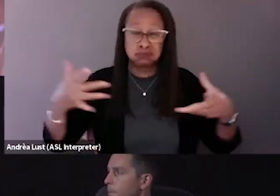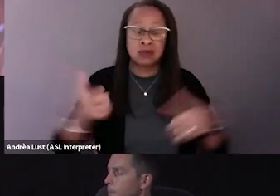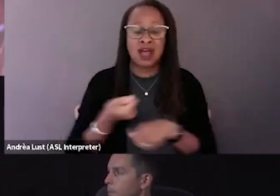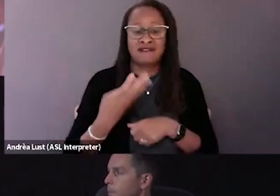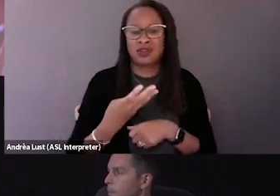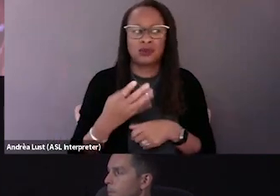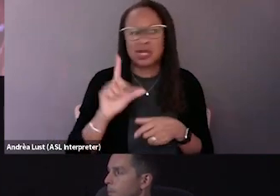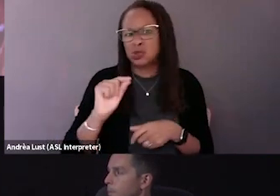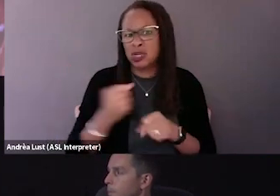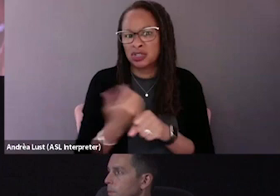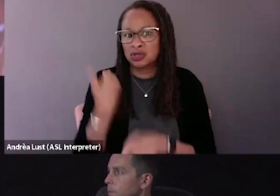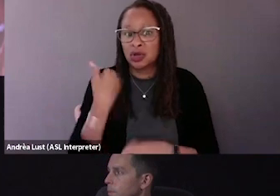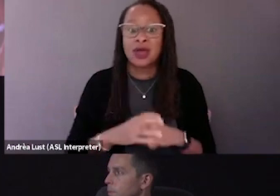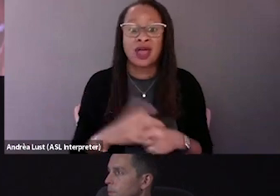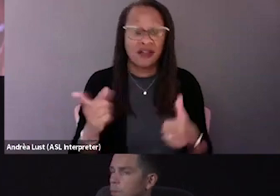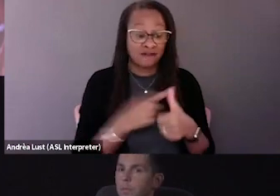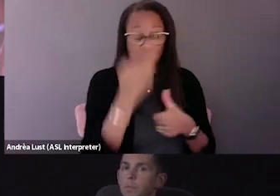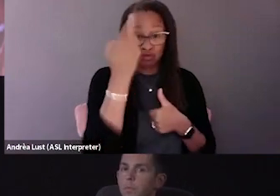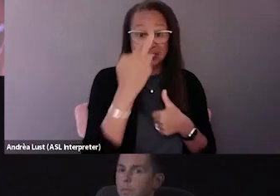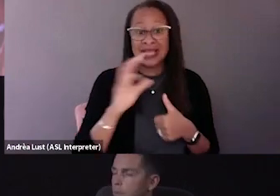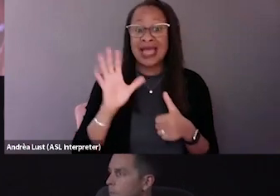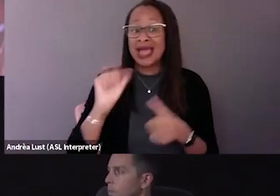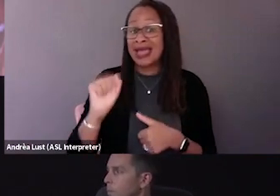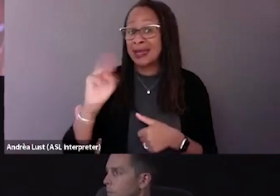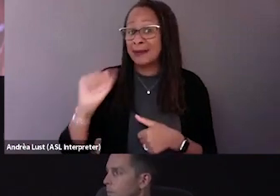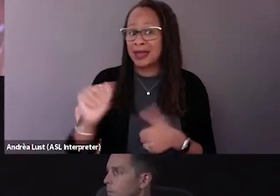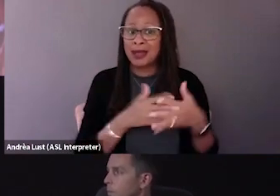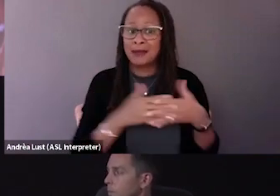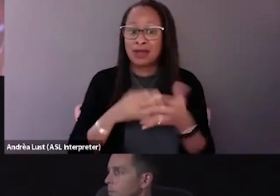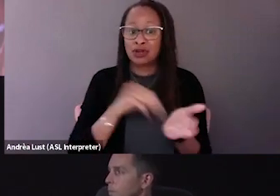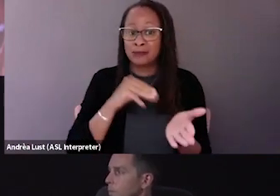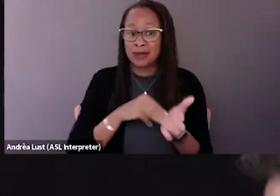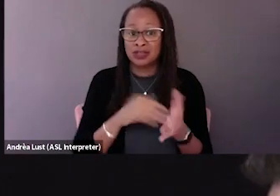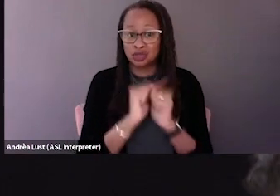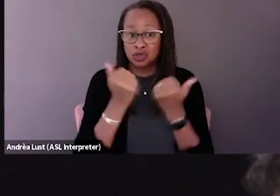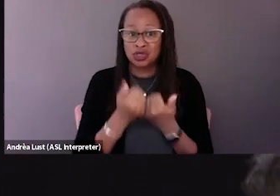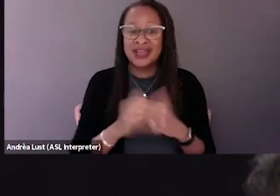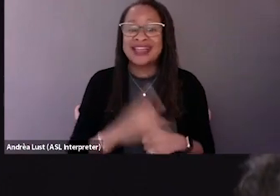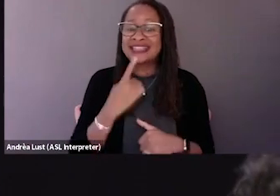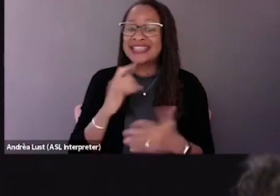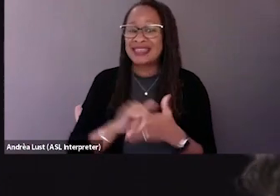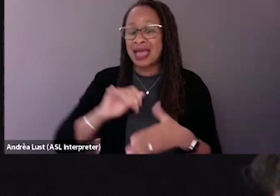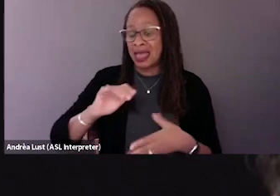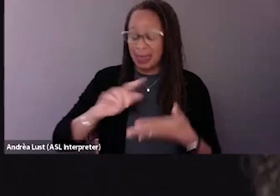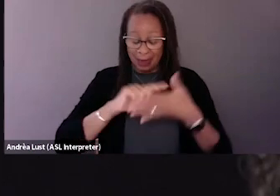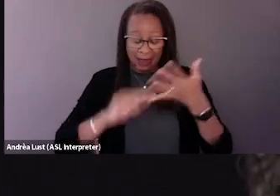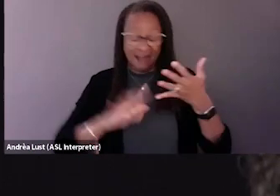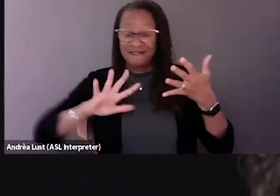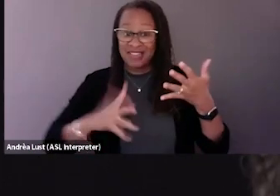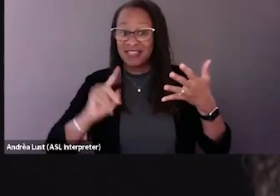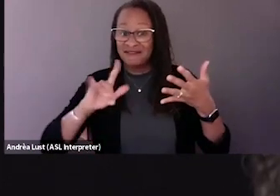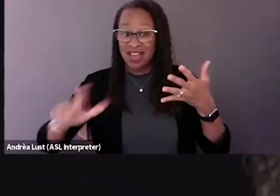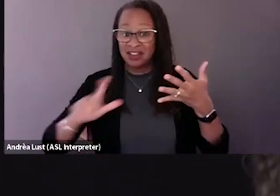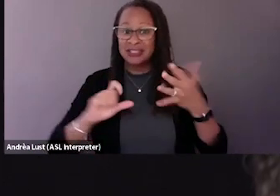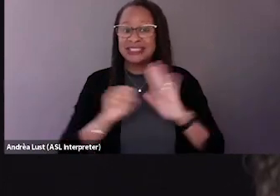one, the American Medical Association came out with a new directive that basically said pain is now the fifth vital sign and must be treated as